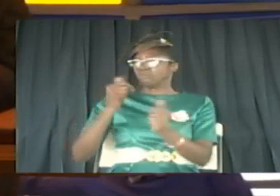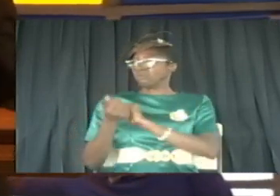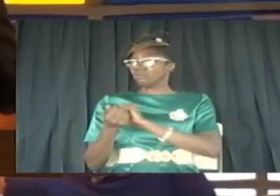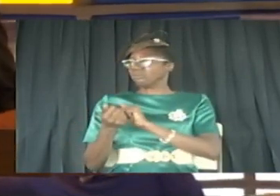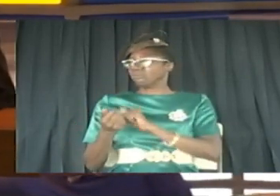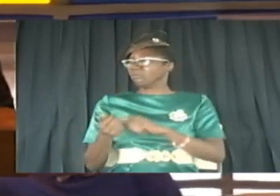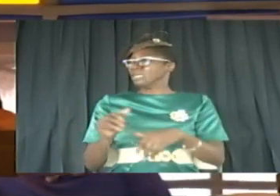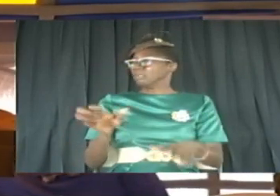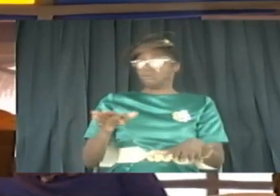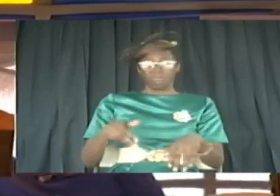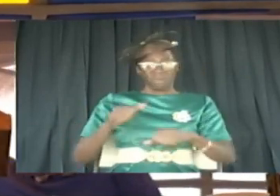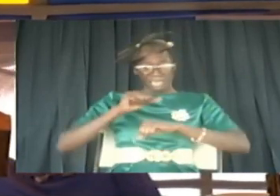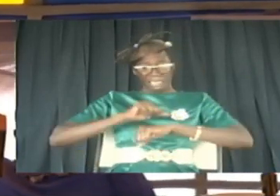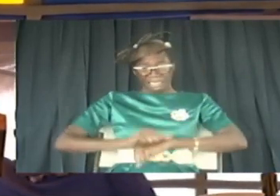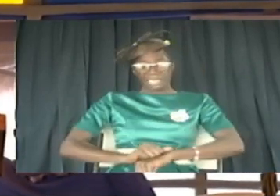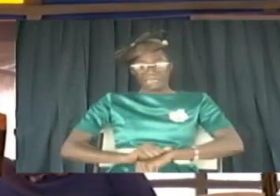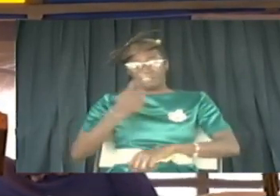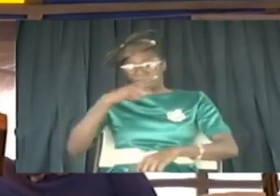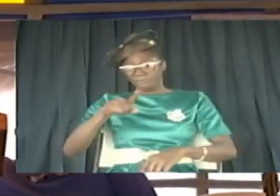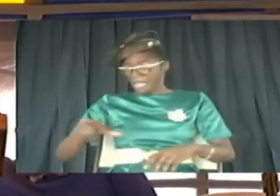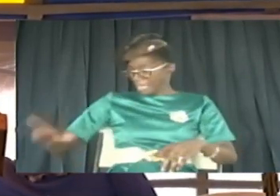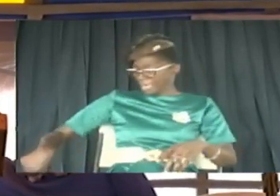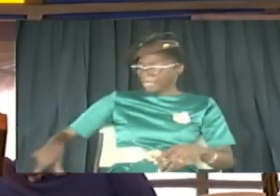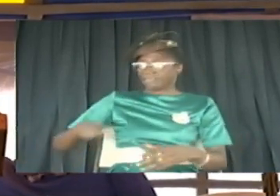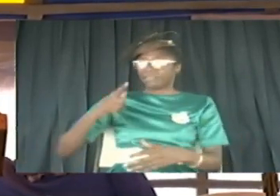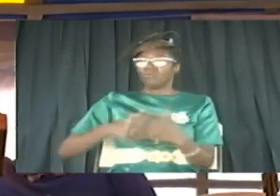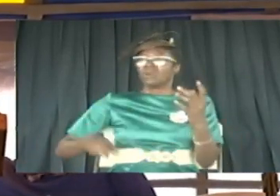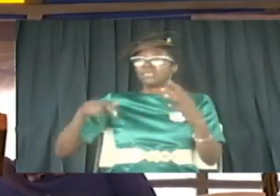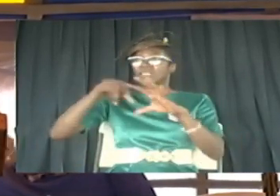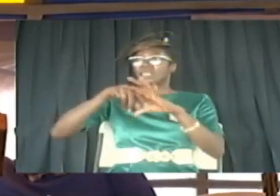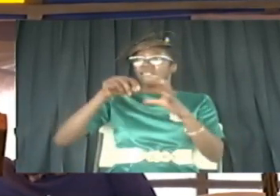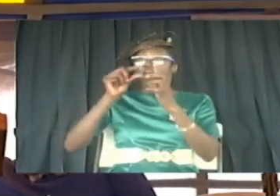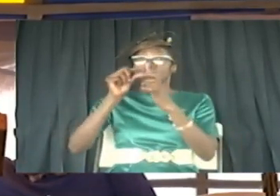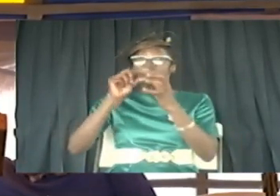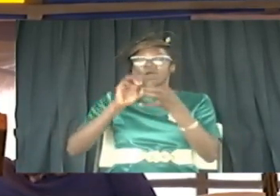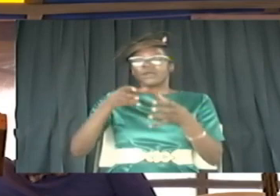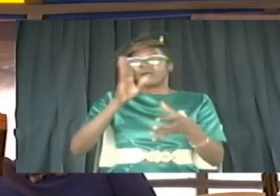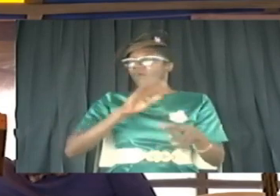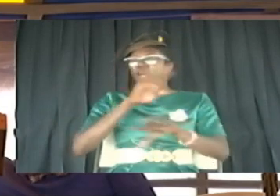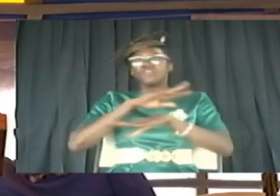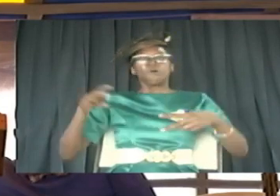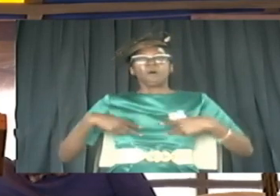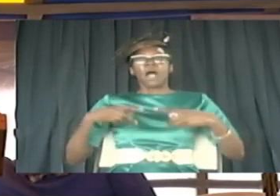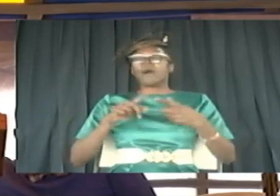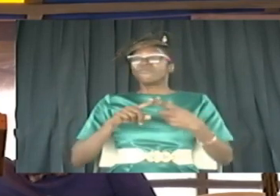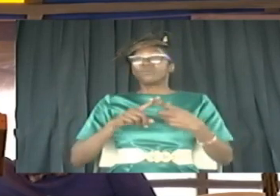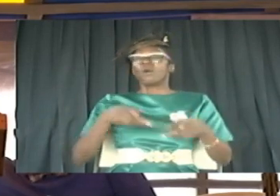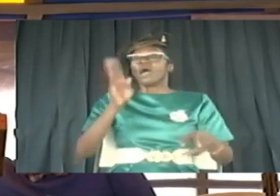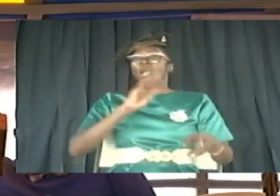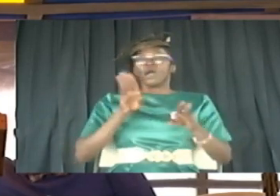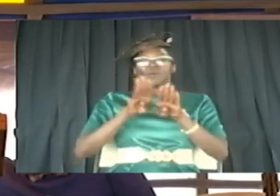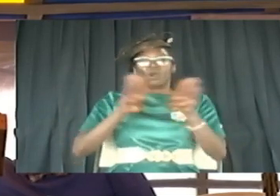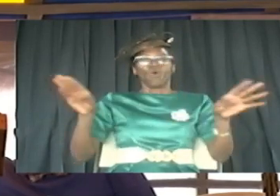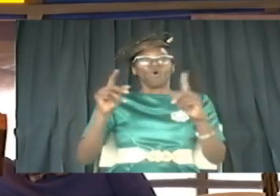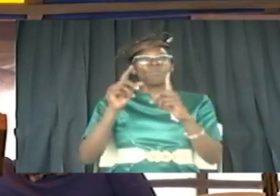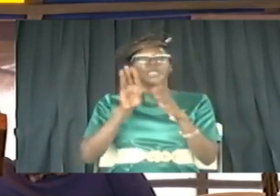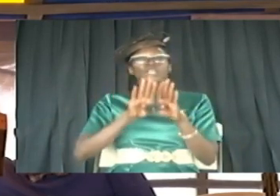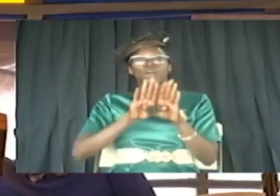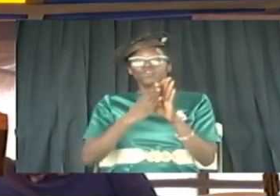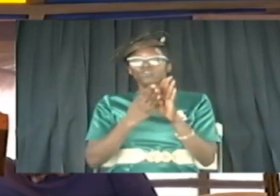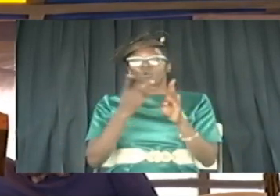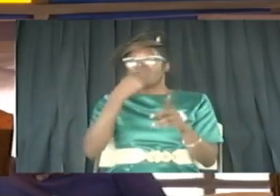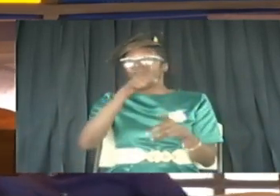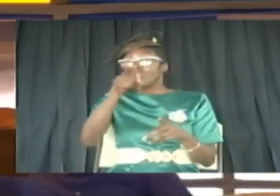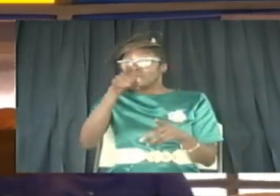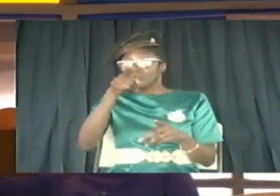for less than what is in the word of God. You don't have to. He's going to open a door for you. Oh, can we